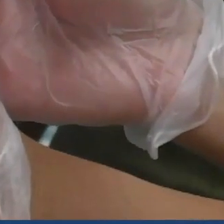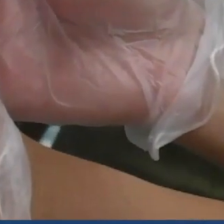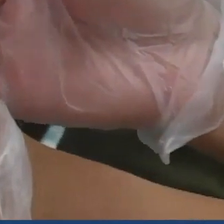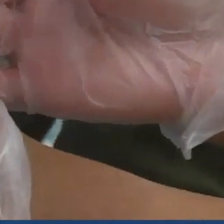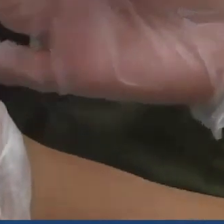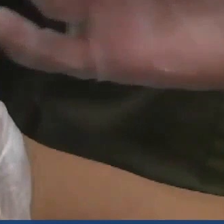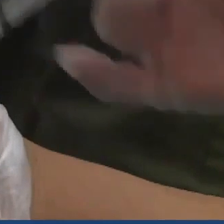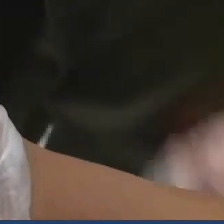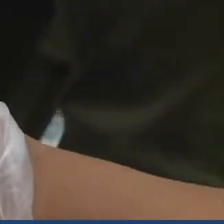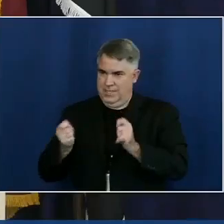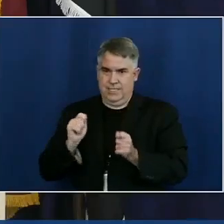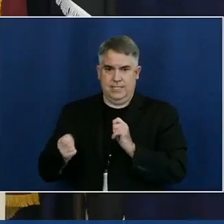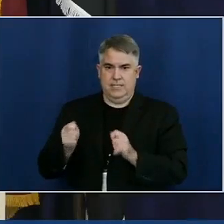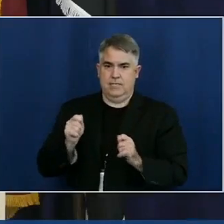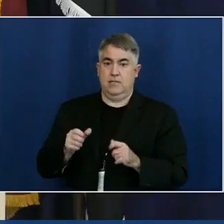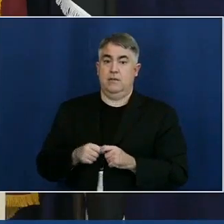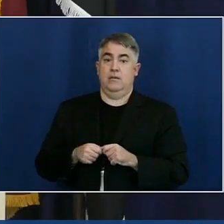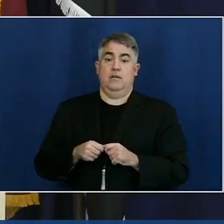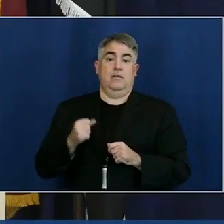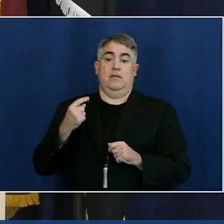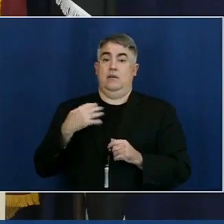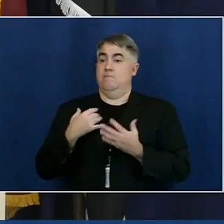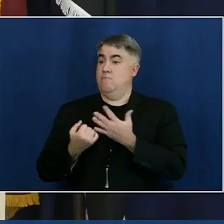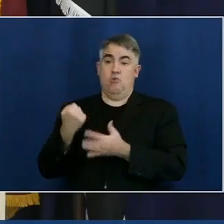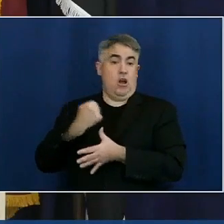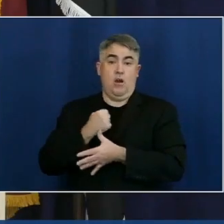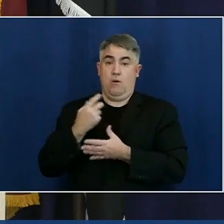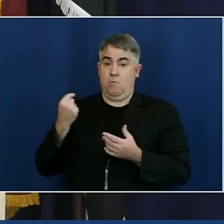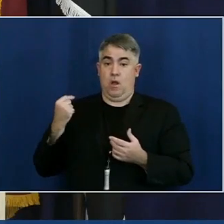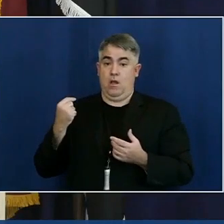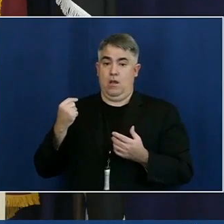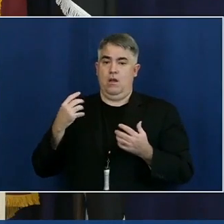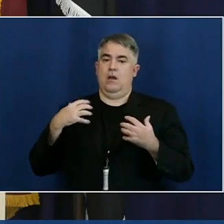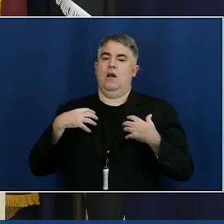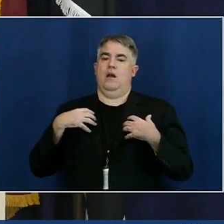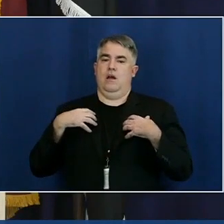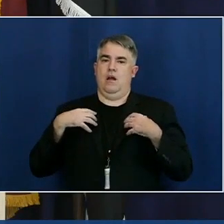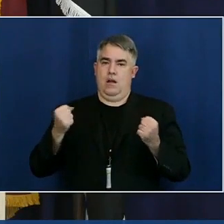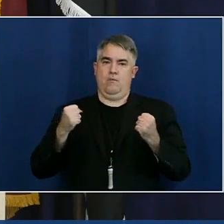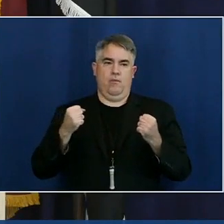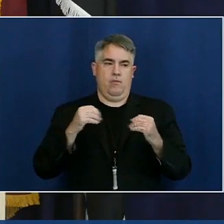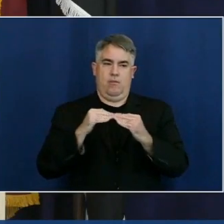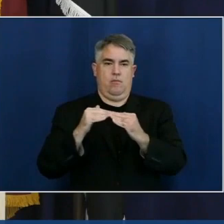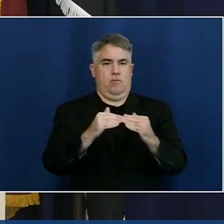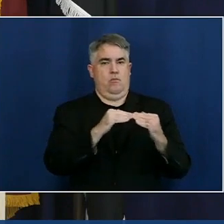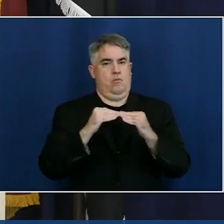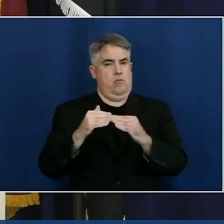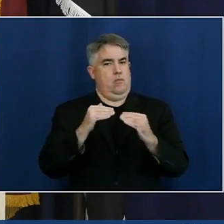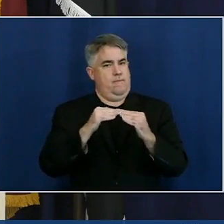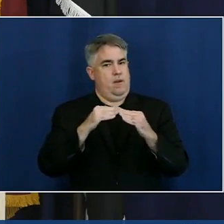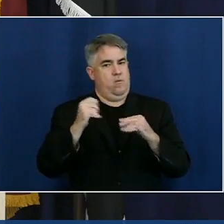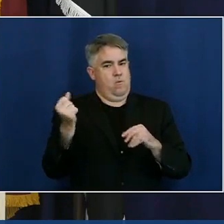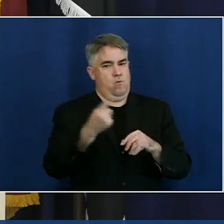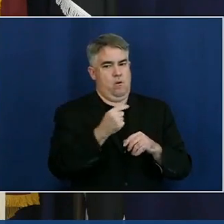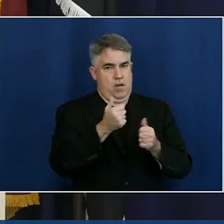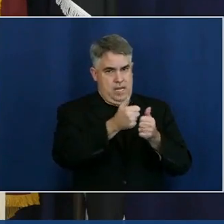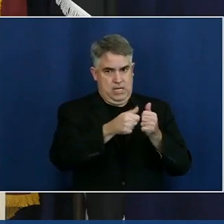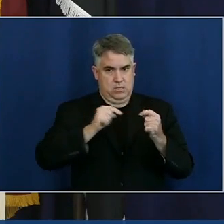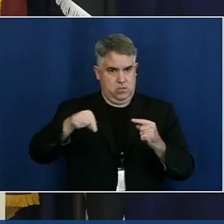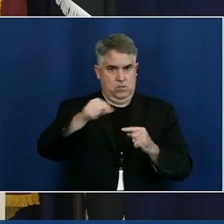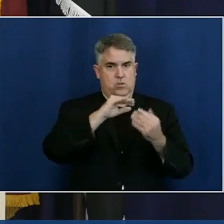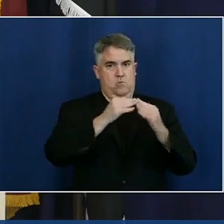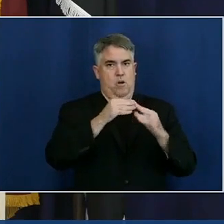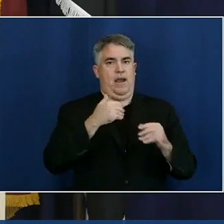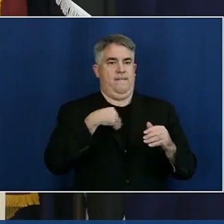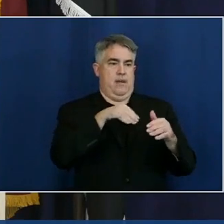can show up for help. And it's a result of our commitment to ensuring that our communities have access that they need to make sure that everybody is